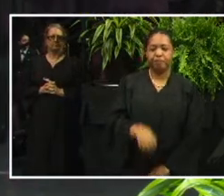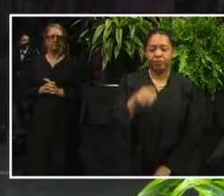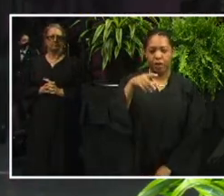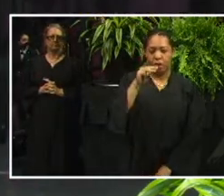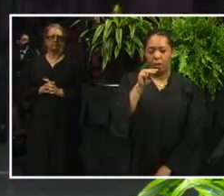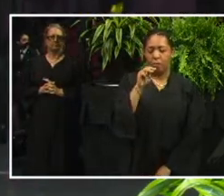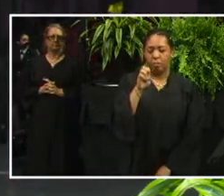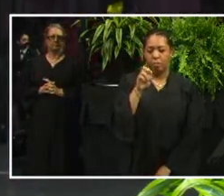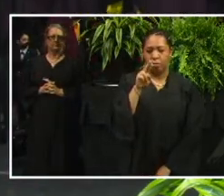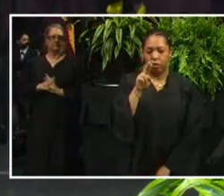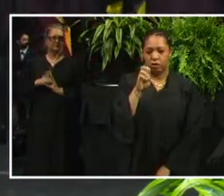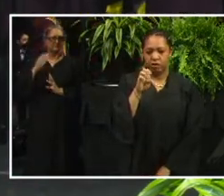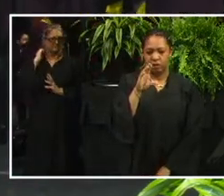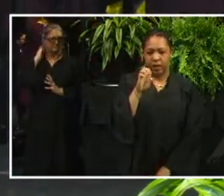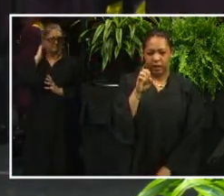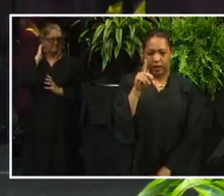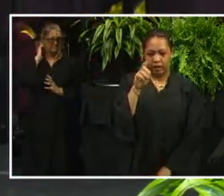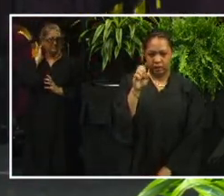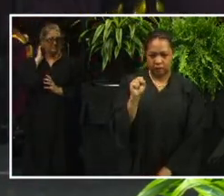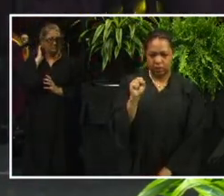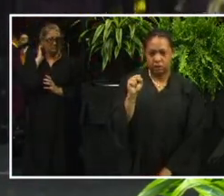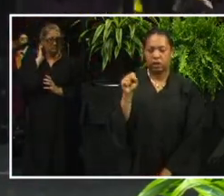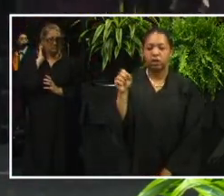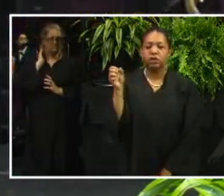Mercedes Amante Sparks.